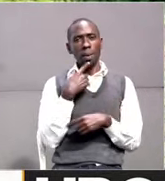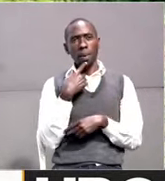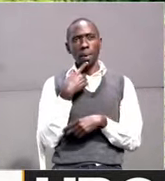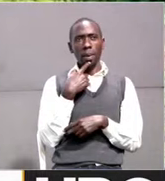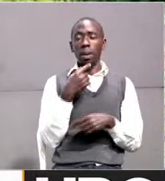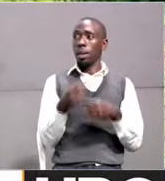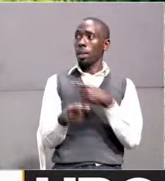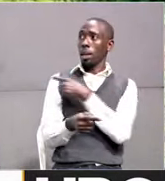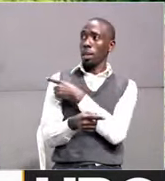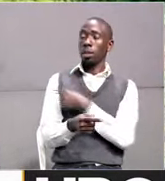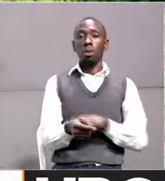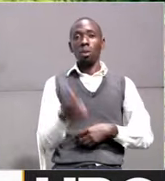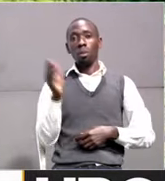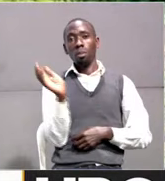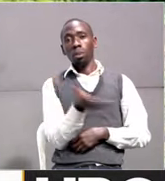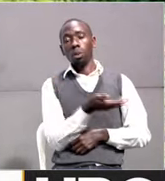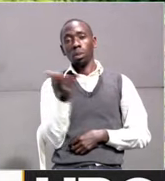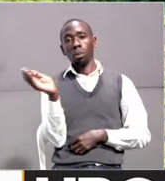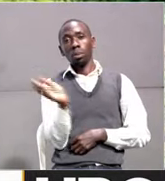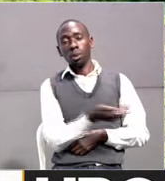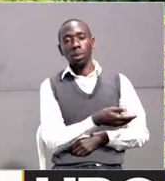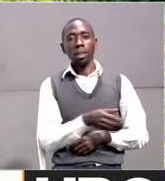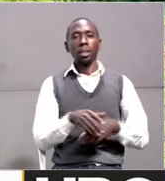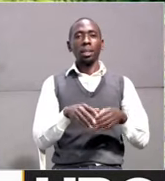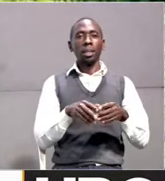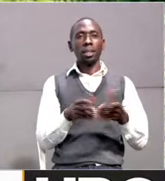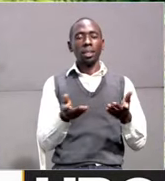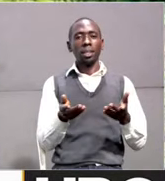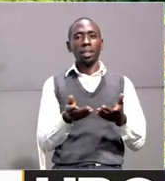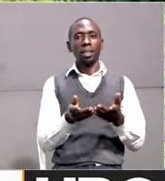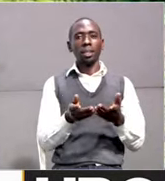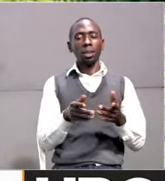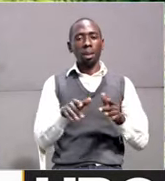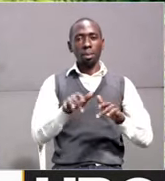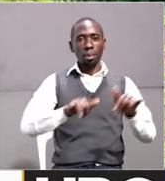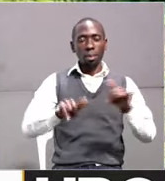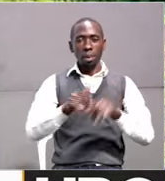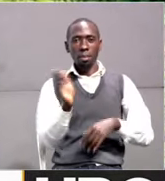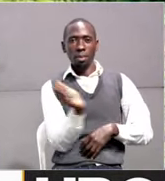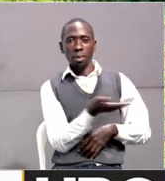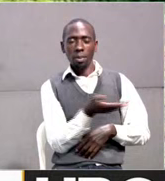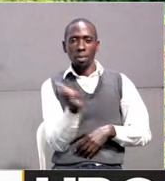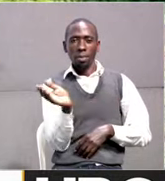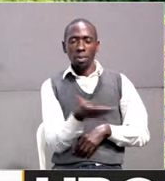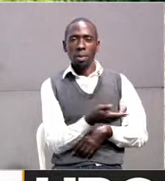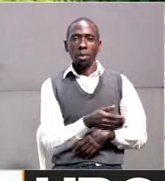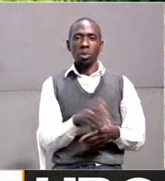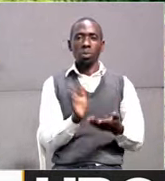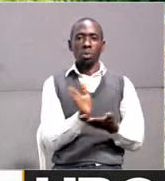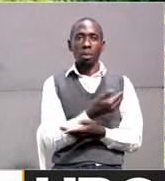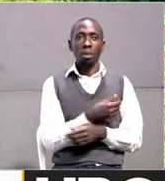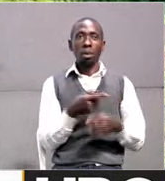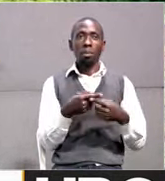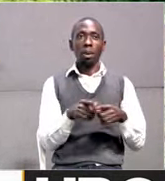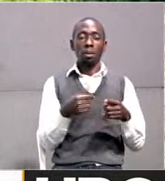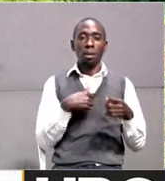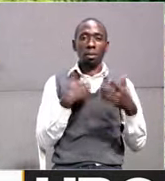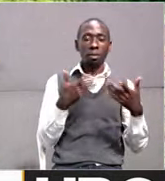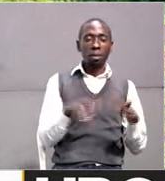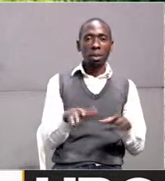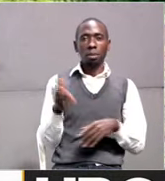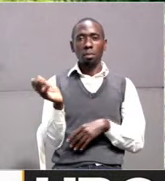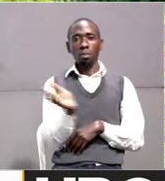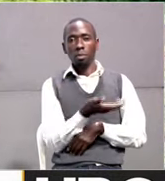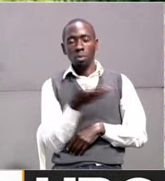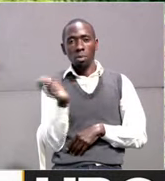That is bush clearing, but it's not growing the grass. That's bush clearing. There we have removed the bushes and